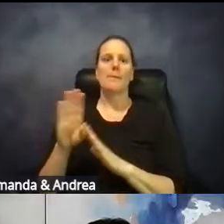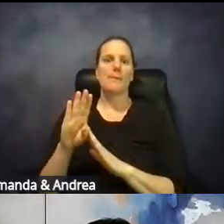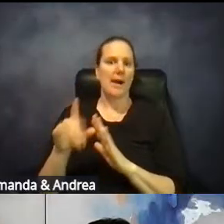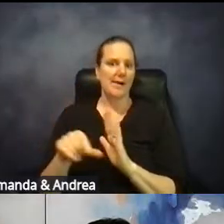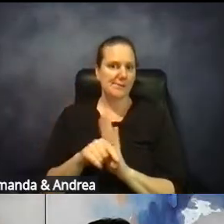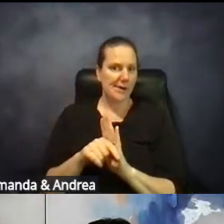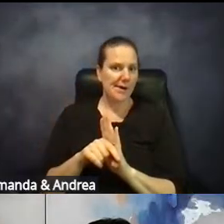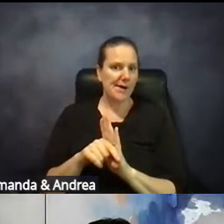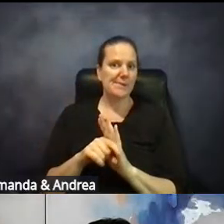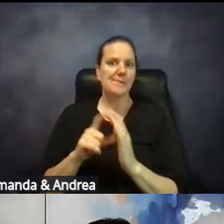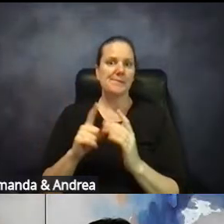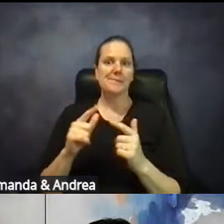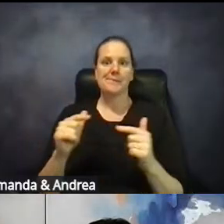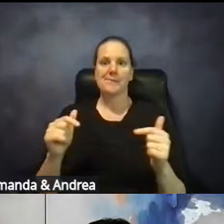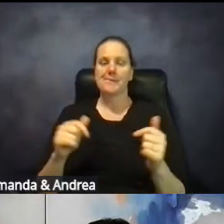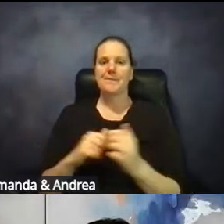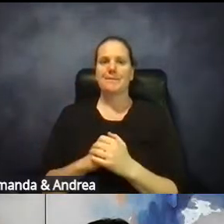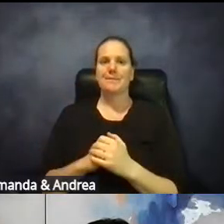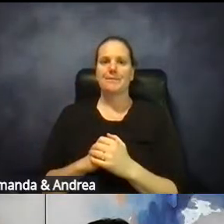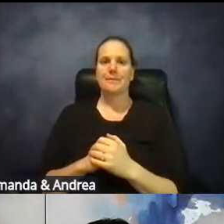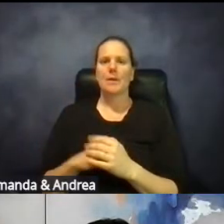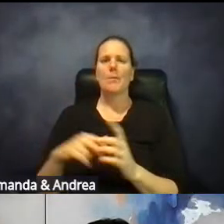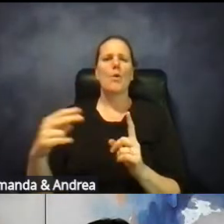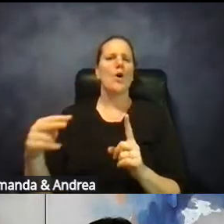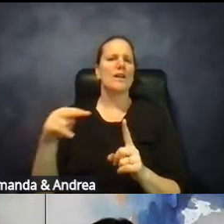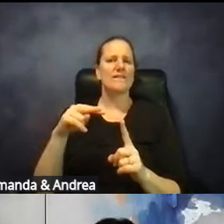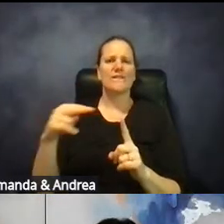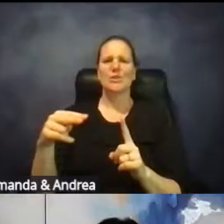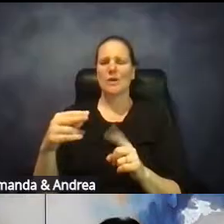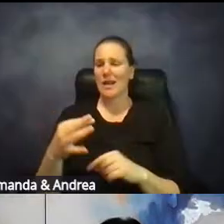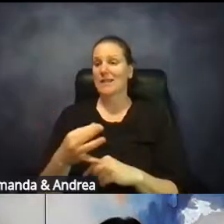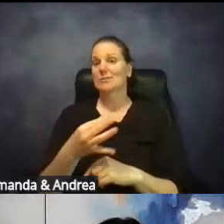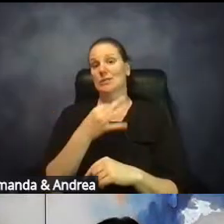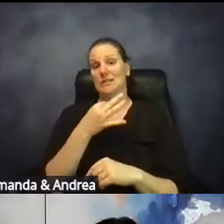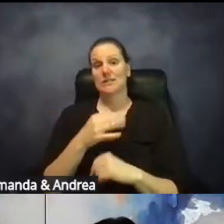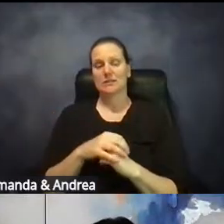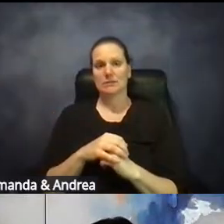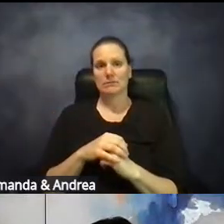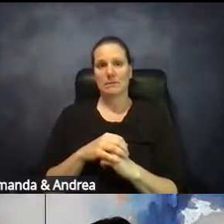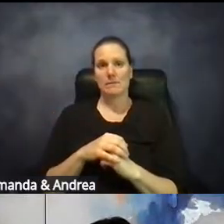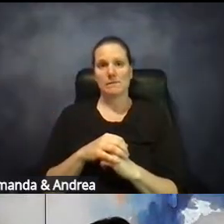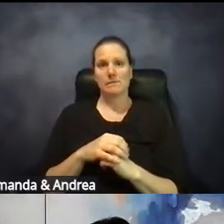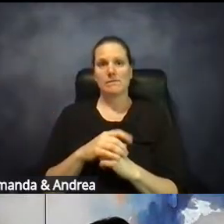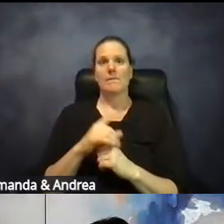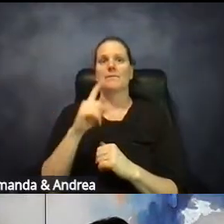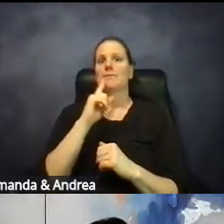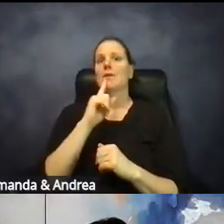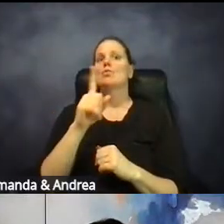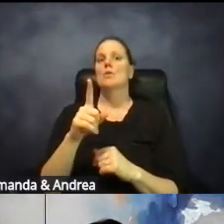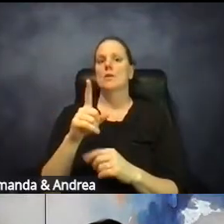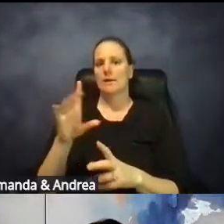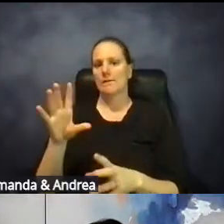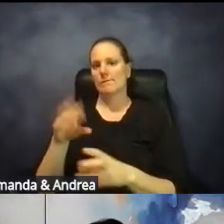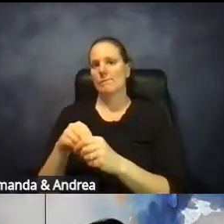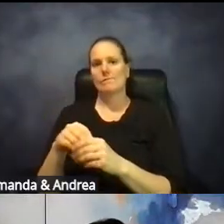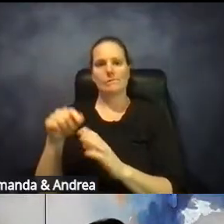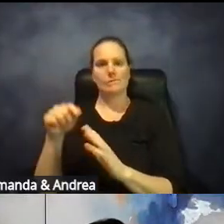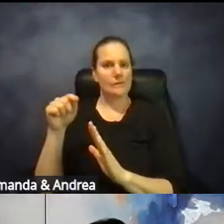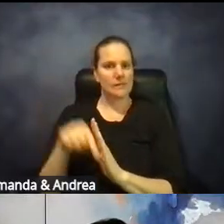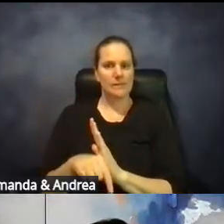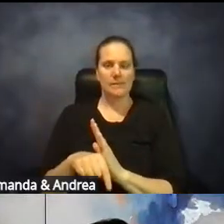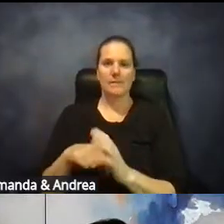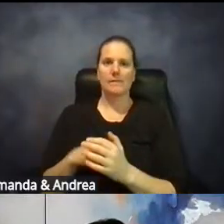backgrounds and points of view and expertise that I think really contributed deeply